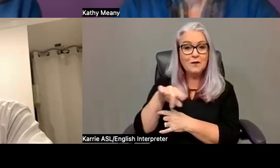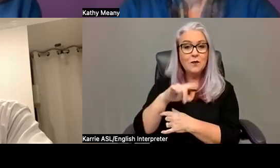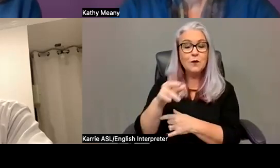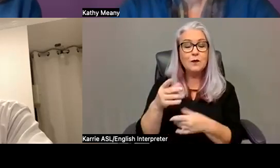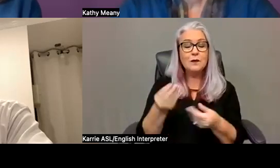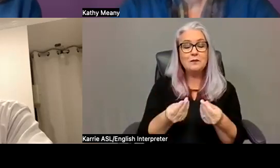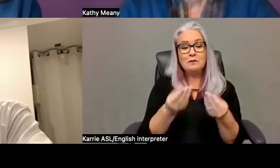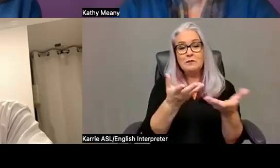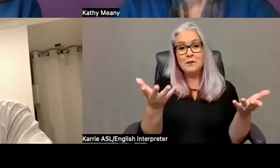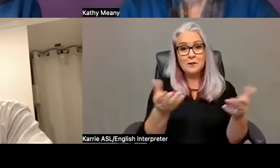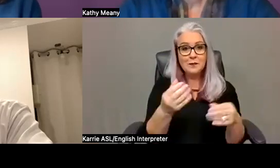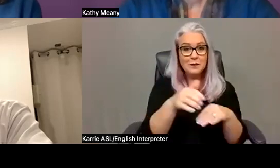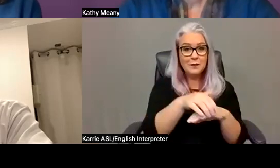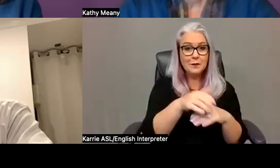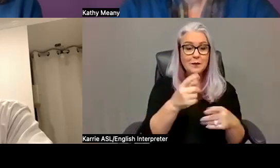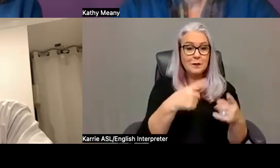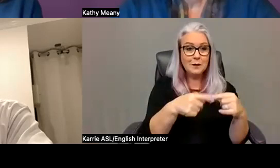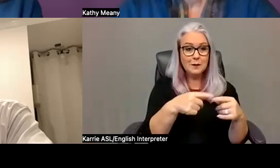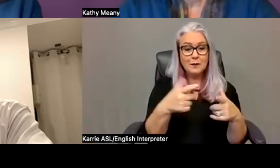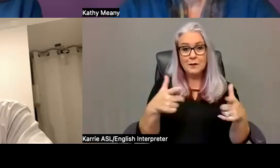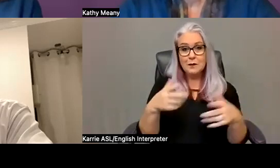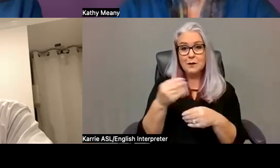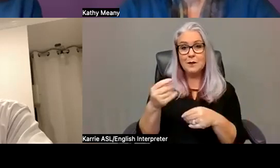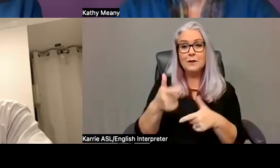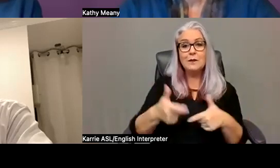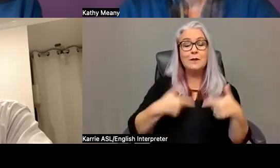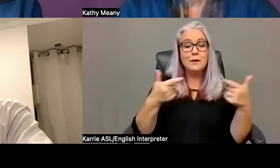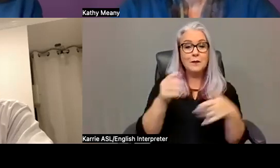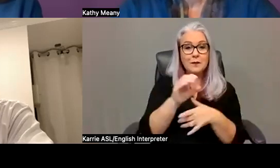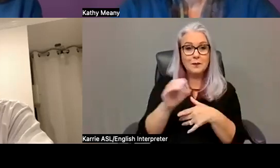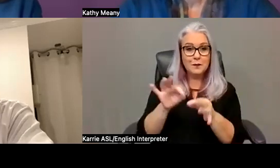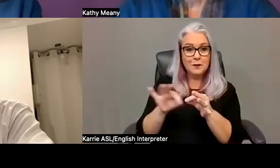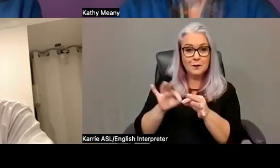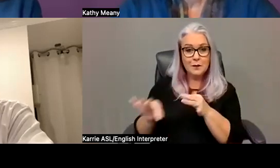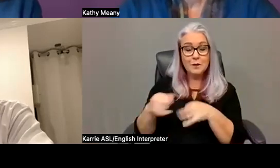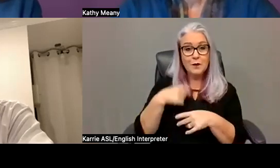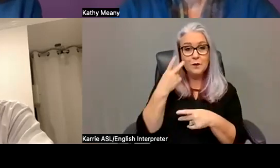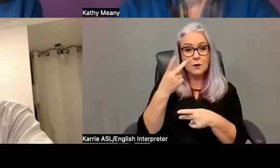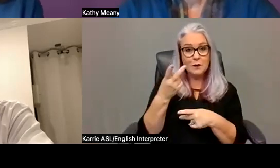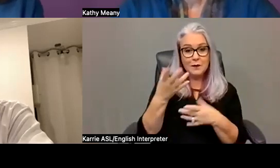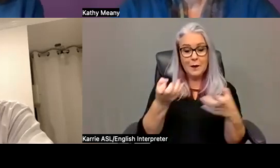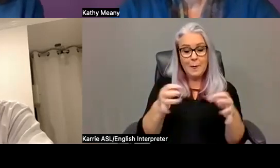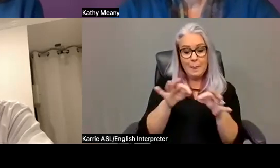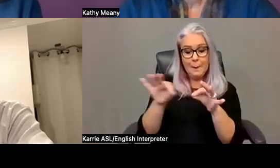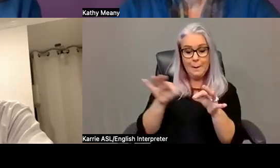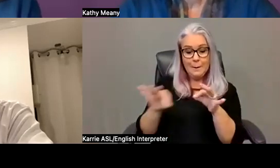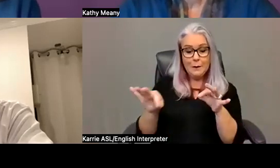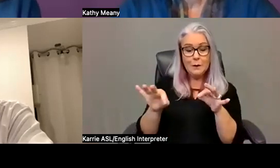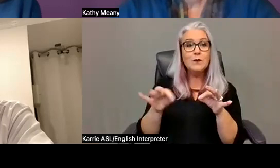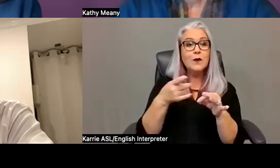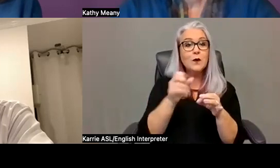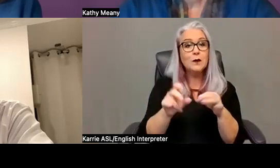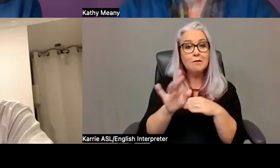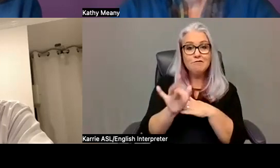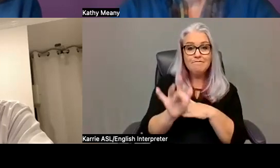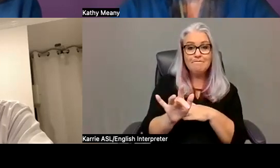American Sign Language interpretation and live closed captioning. To see the closed captions, you can choose captions